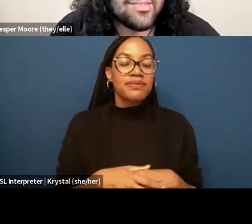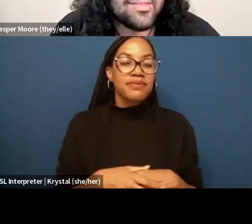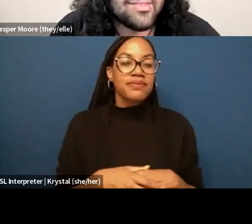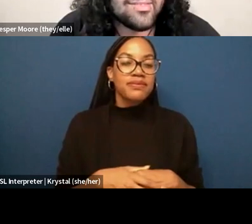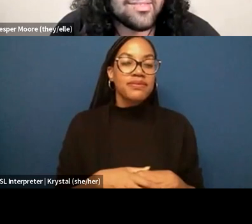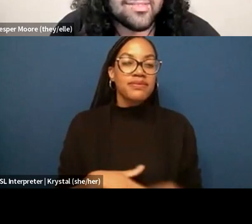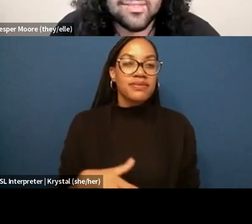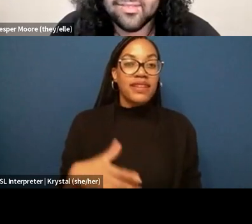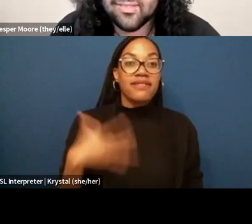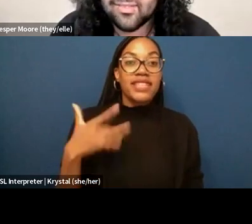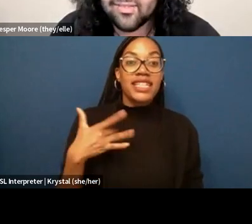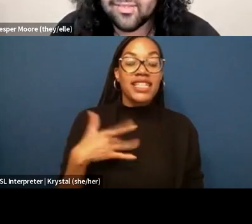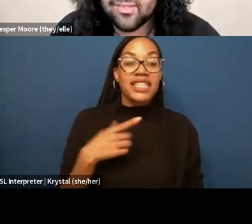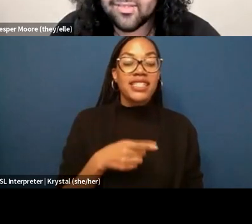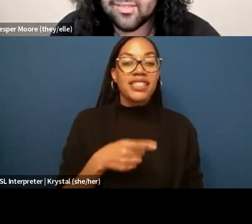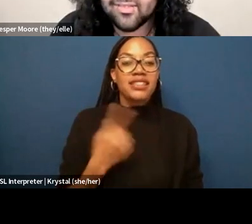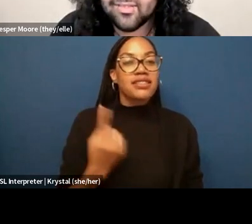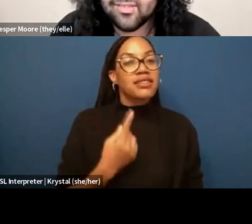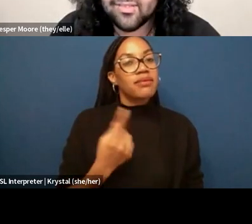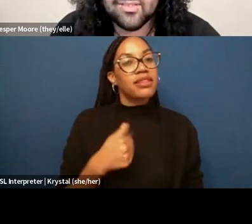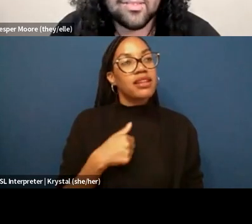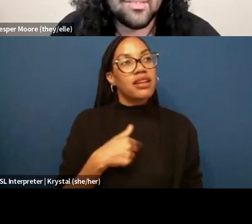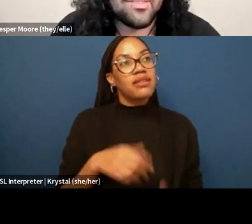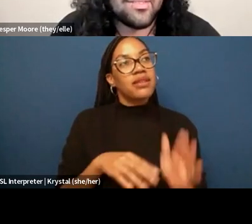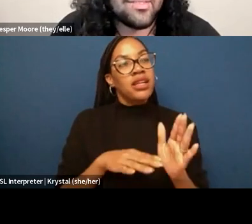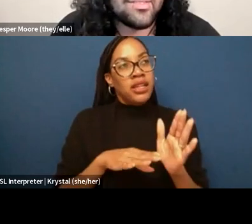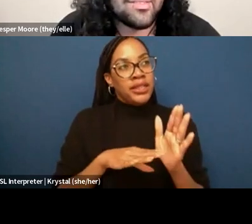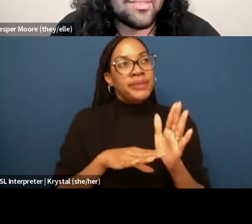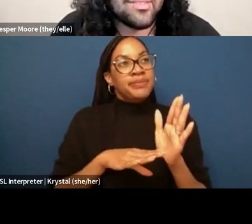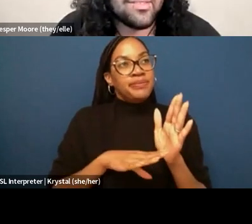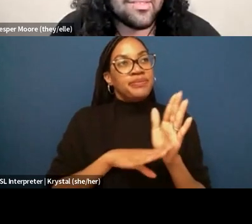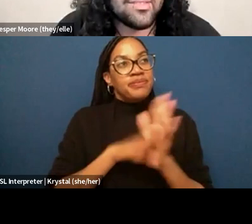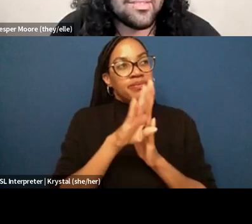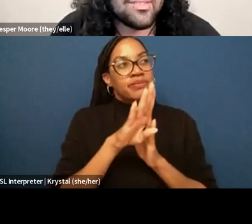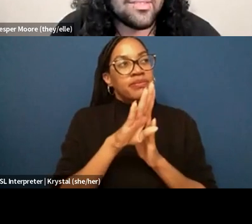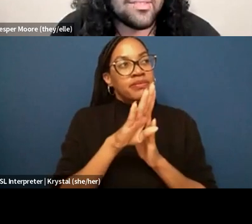actually something that I'm developing even deeper trust of.